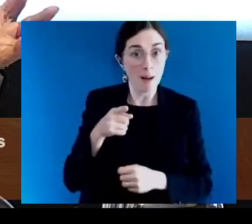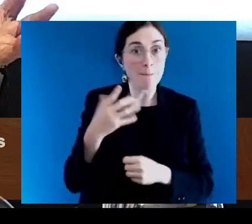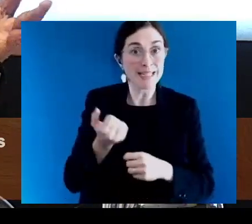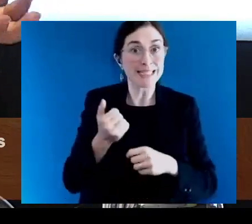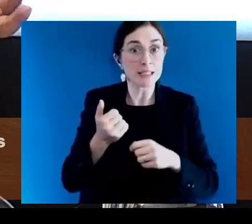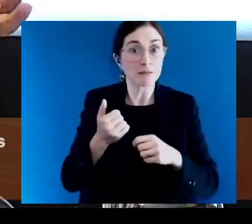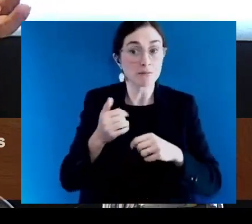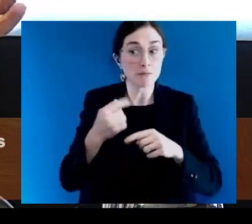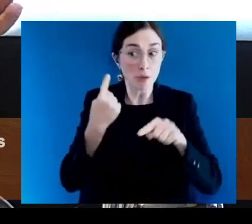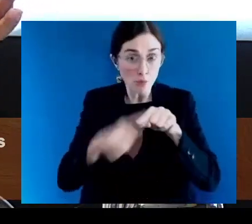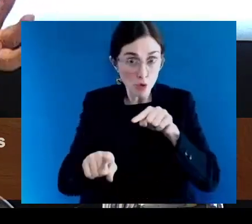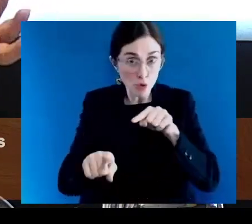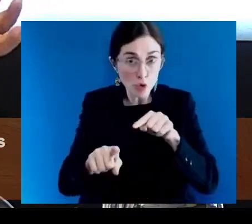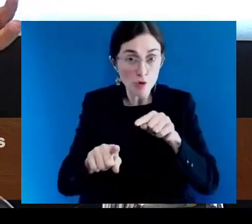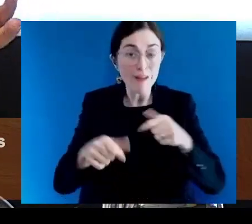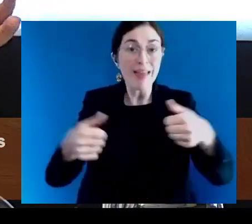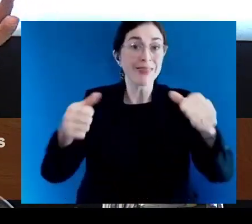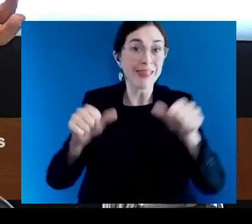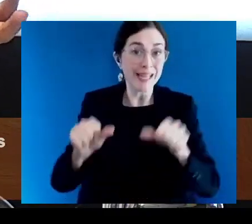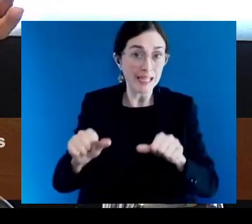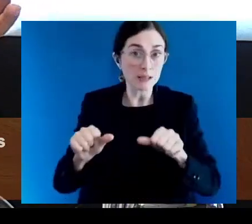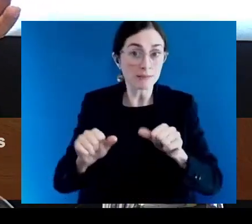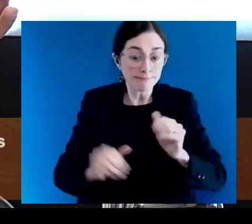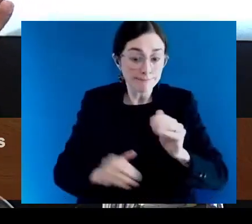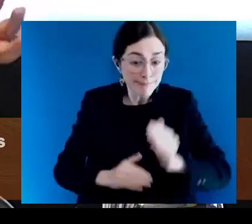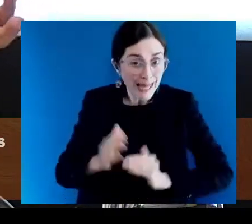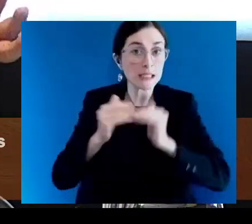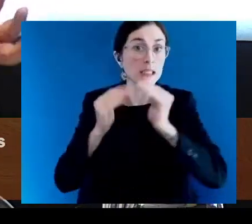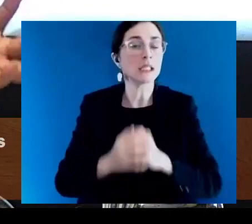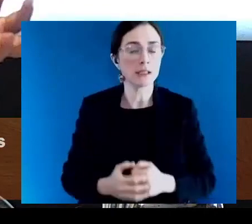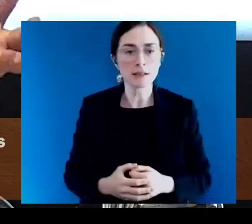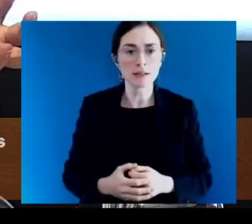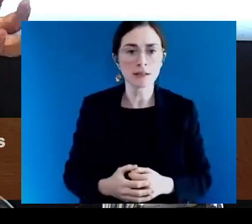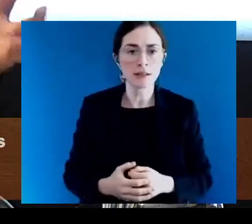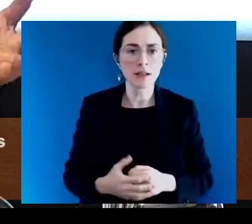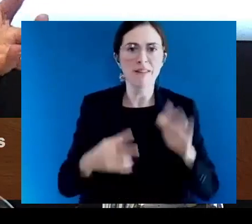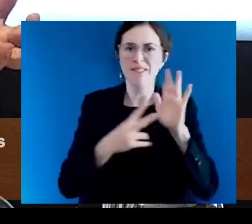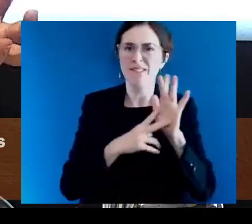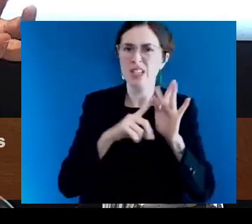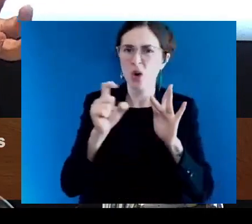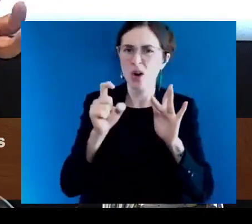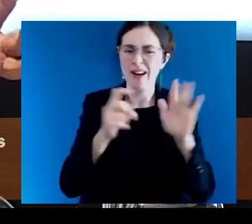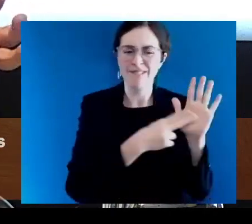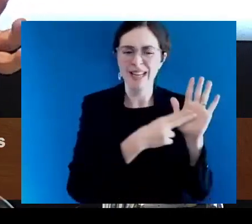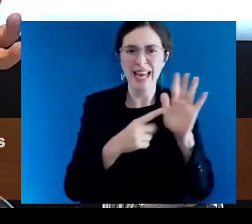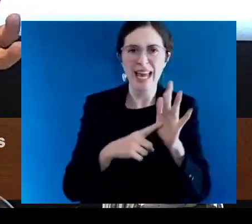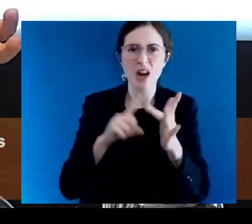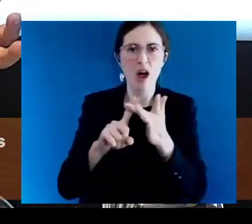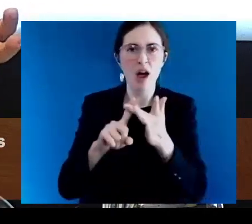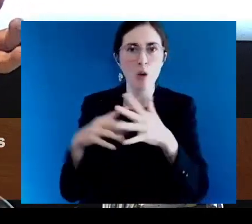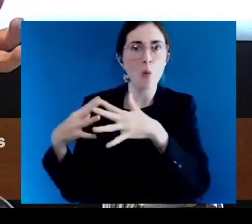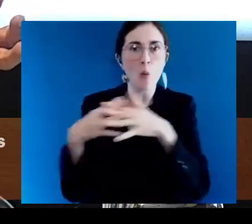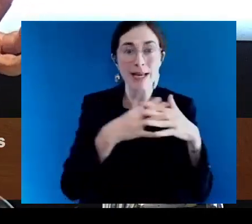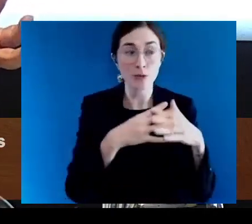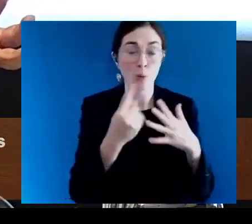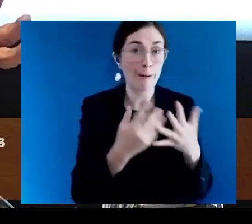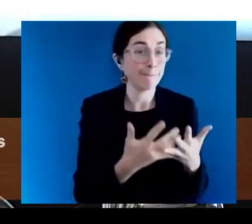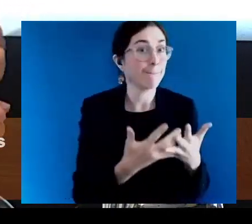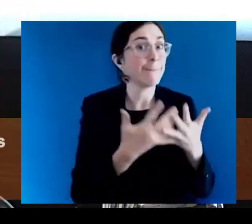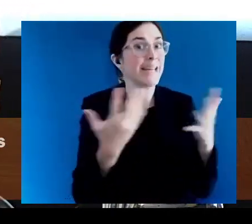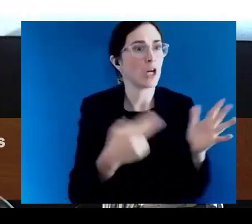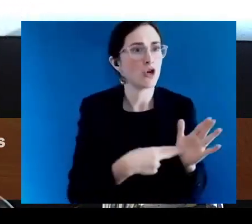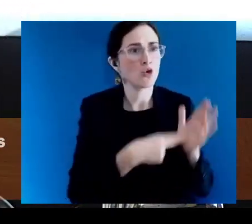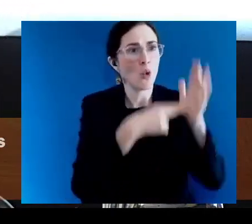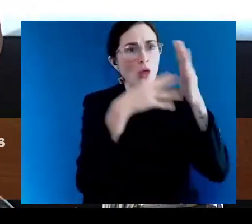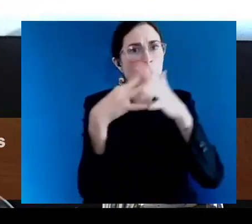Certainly there's the Victorian, the VNI West, which is a massive transmission project up north and west of